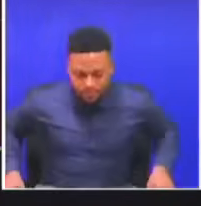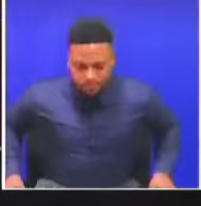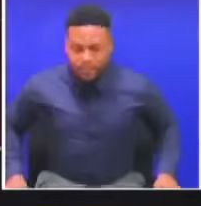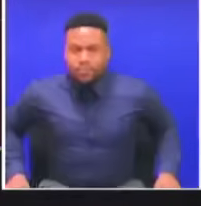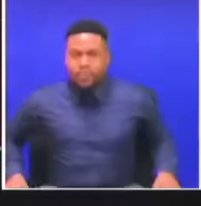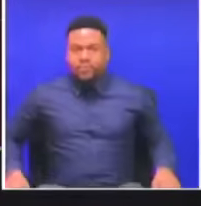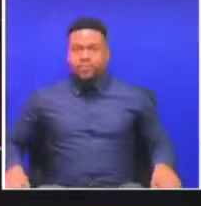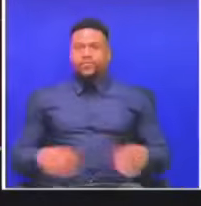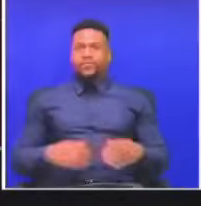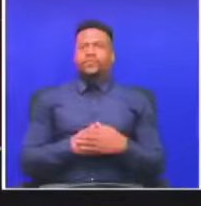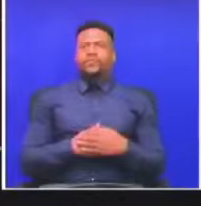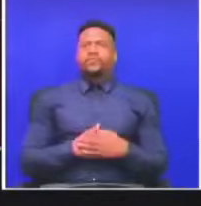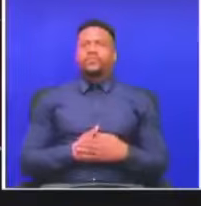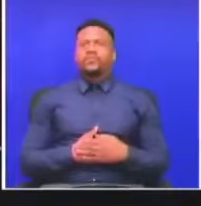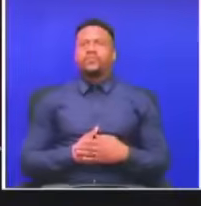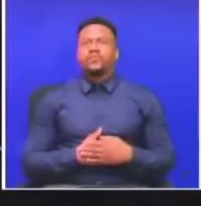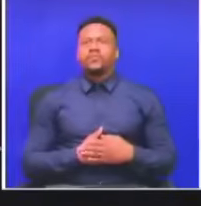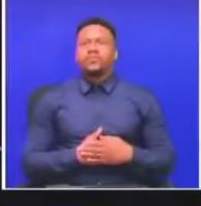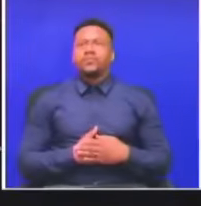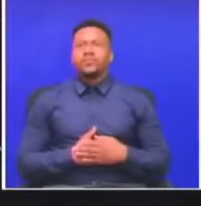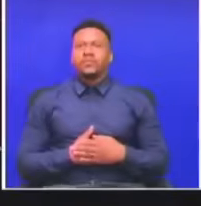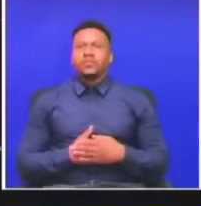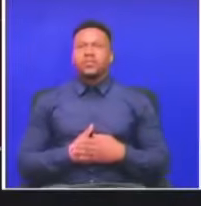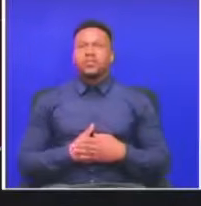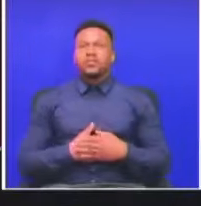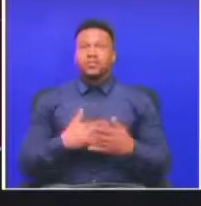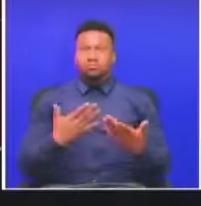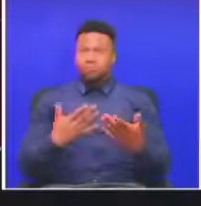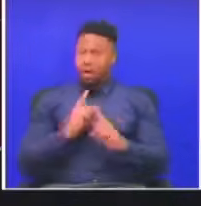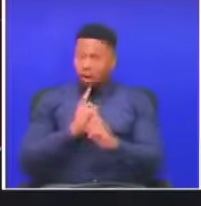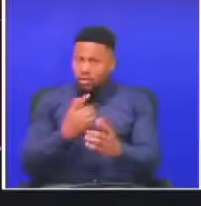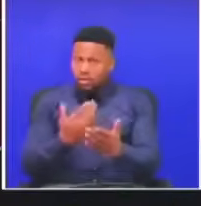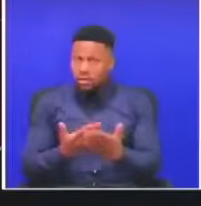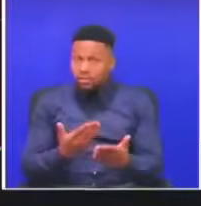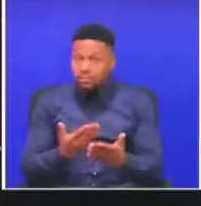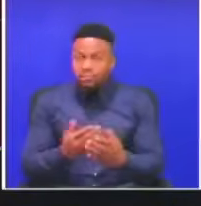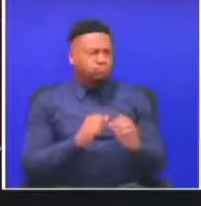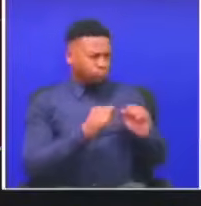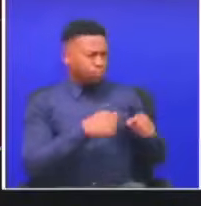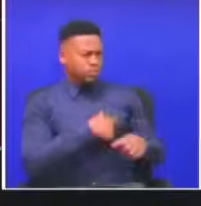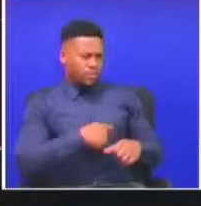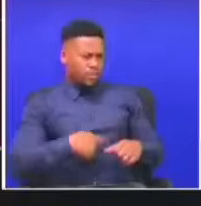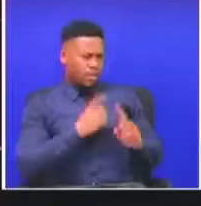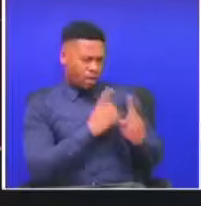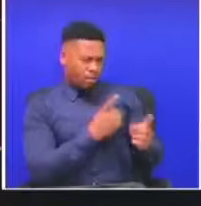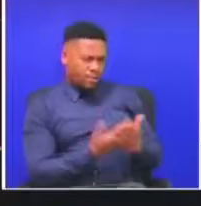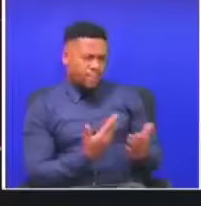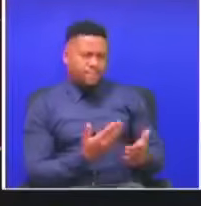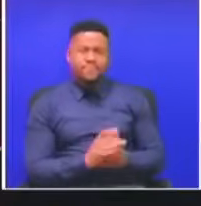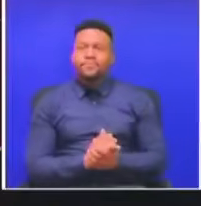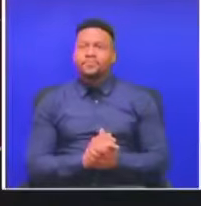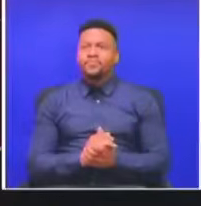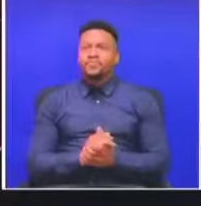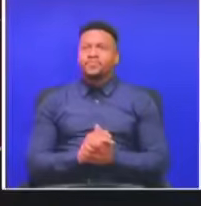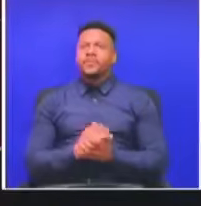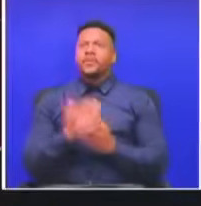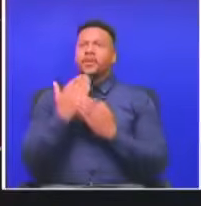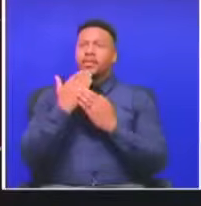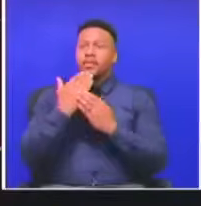Thank you. Should I go on? Thank you. Yes, President, you can go on. Thank you. Thank you, Honorable